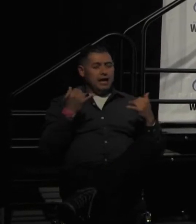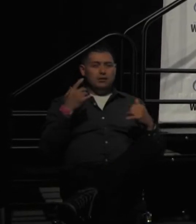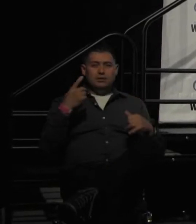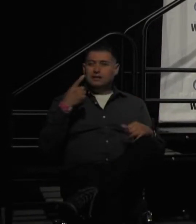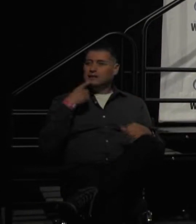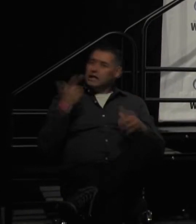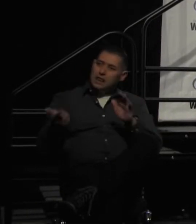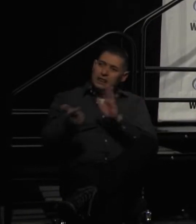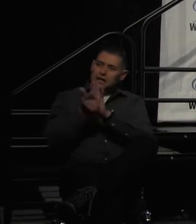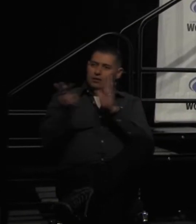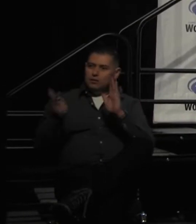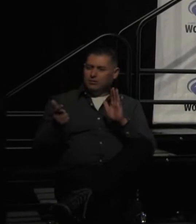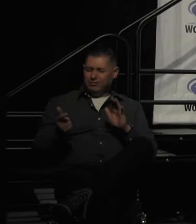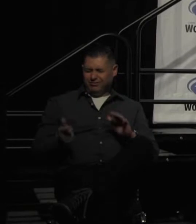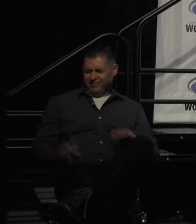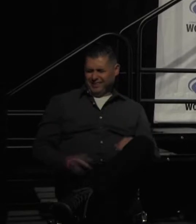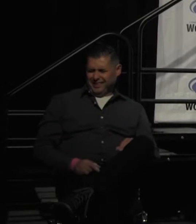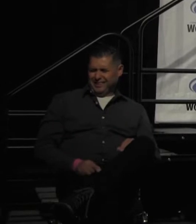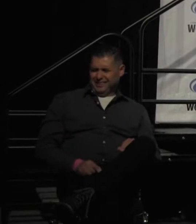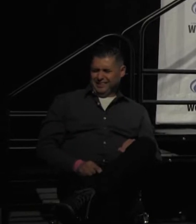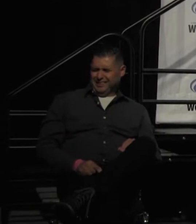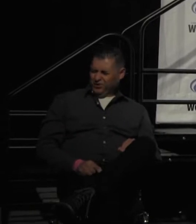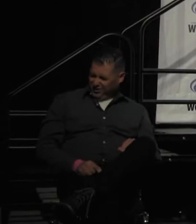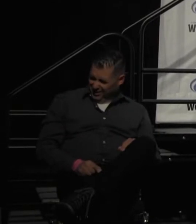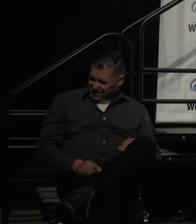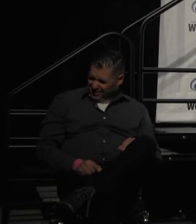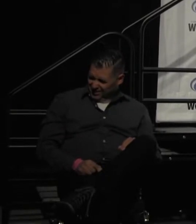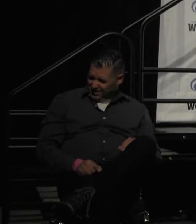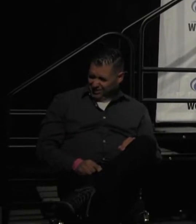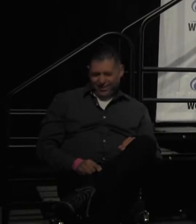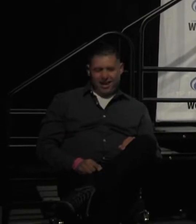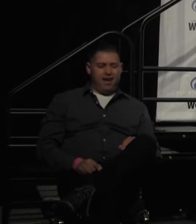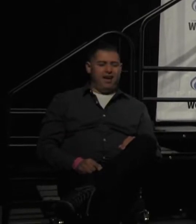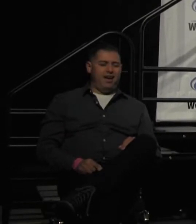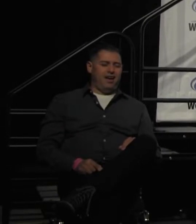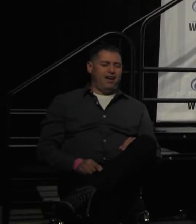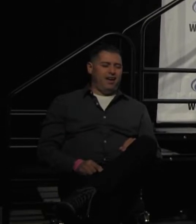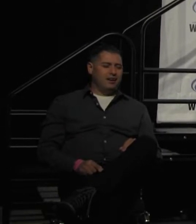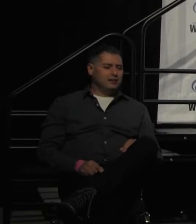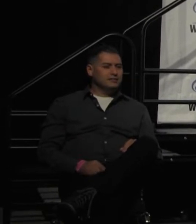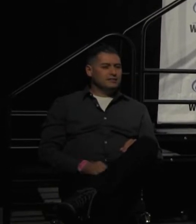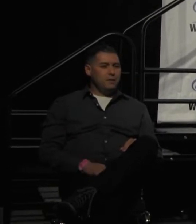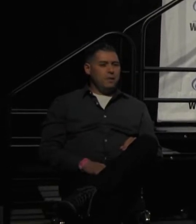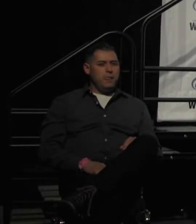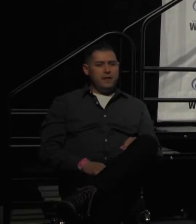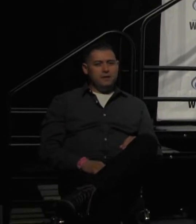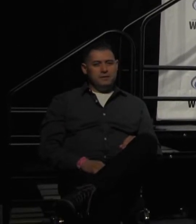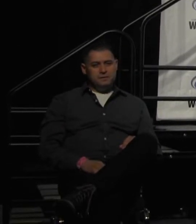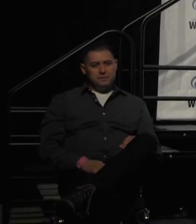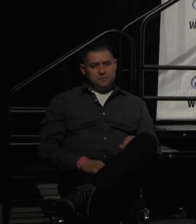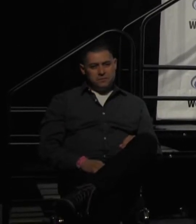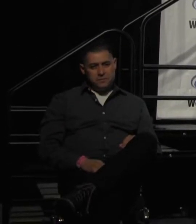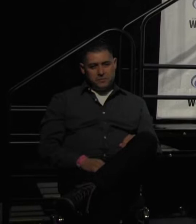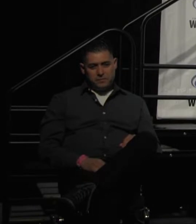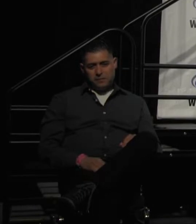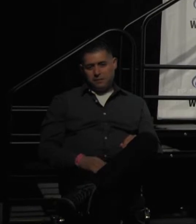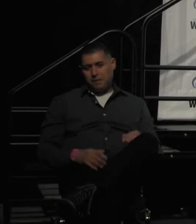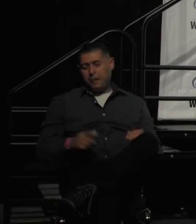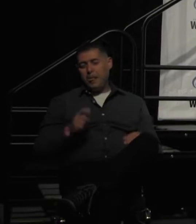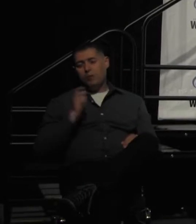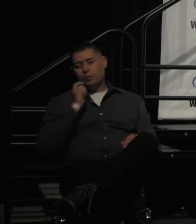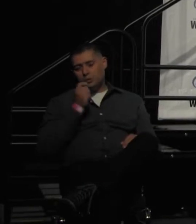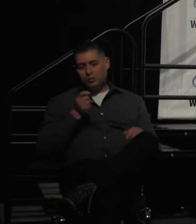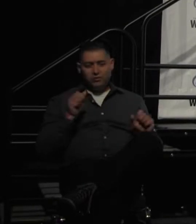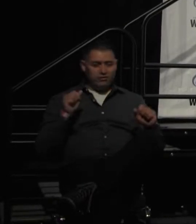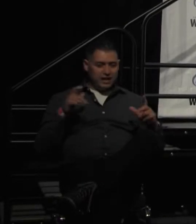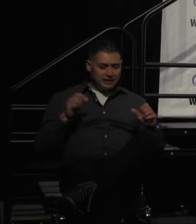was illegal. They go, no, really? Come on. Hey, you guys, Yep. what's so cool and fascinating with